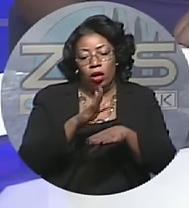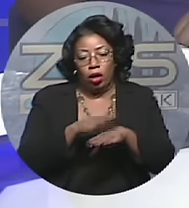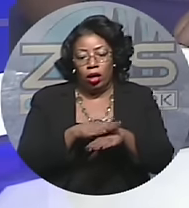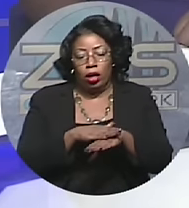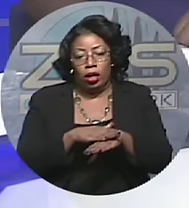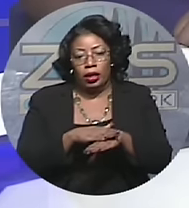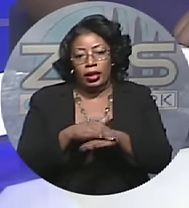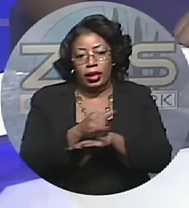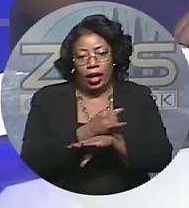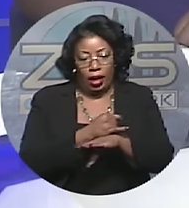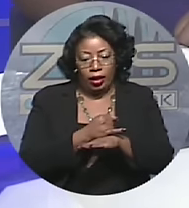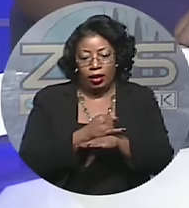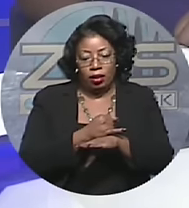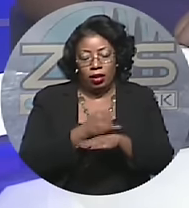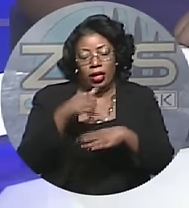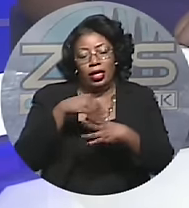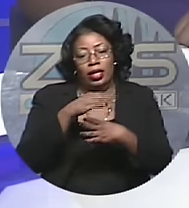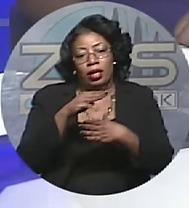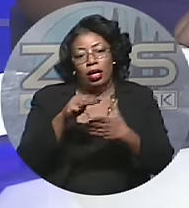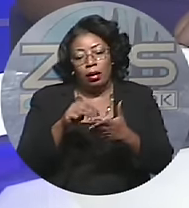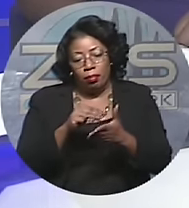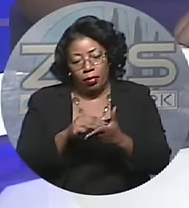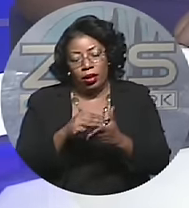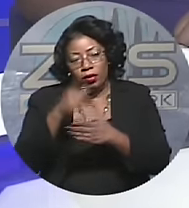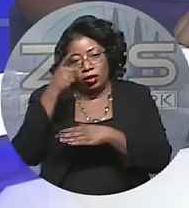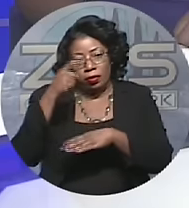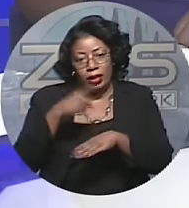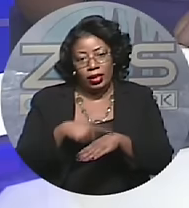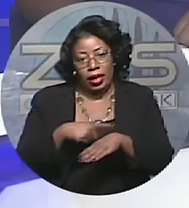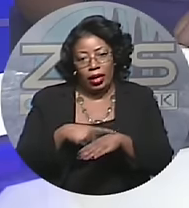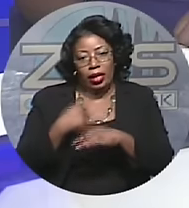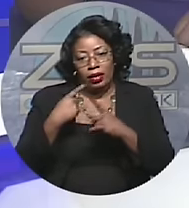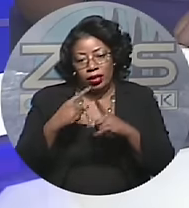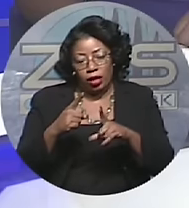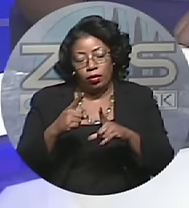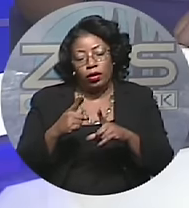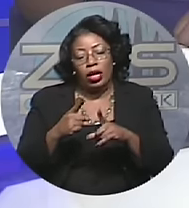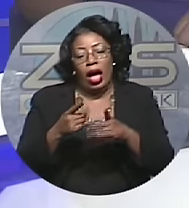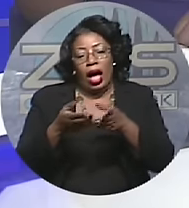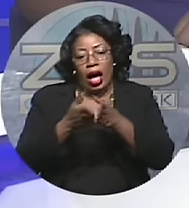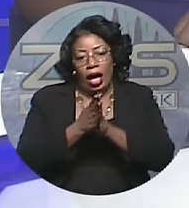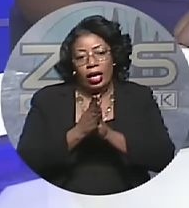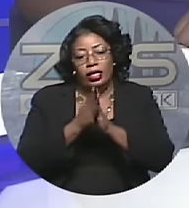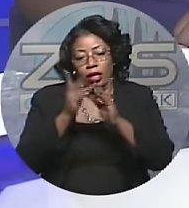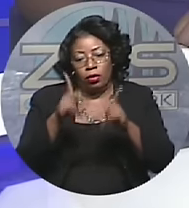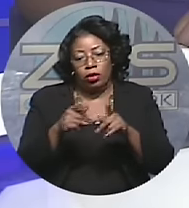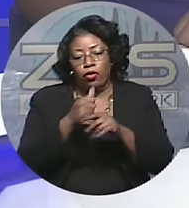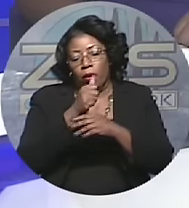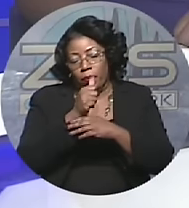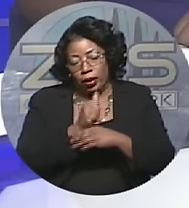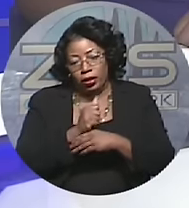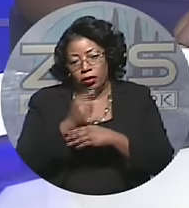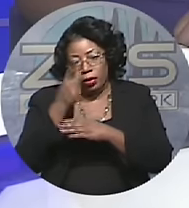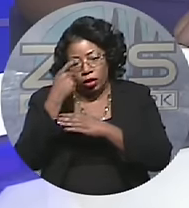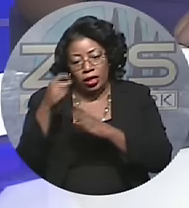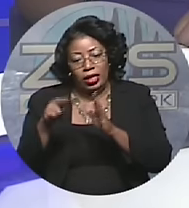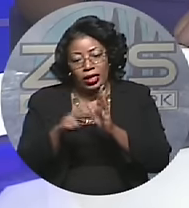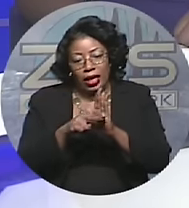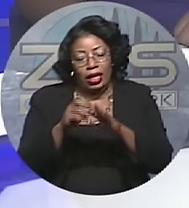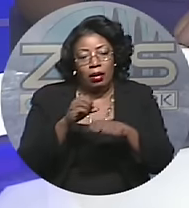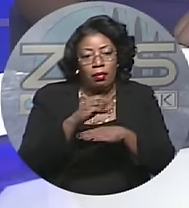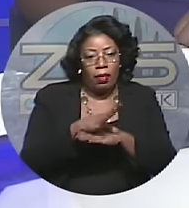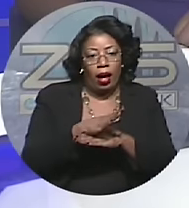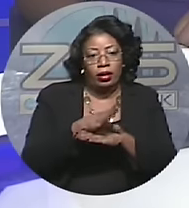of the hot summer season. Well, yesterday, BPL issued a statement asking for patience as rolling blackouts continue to negatively impact many